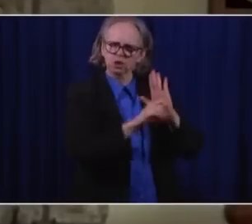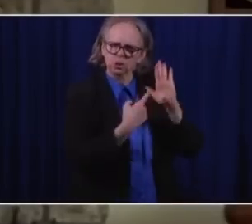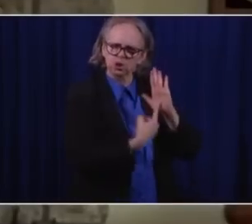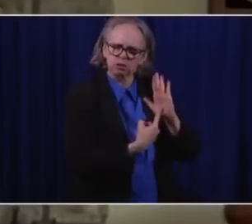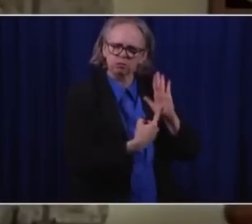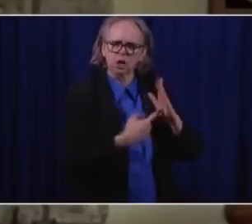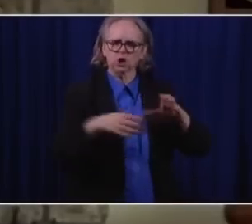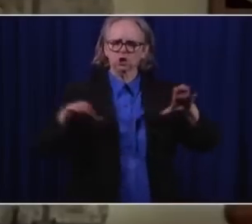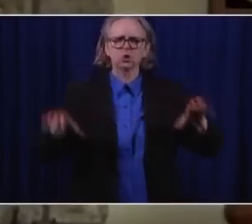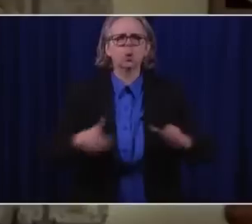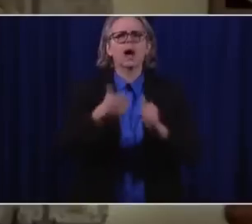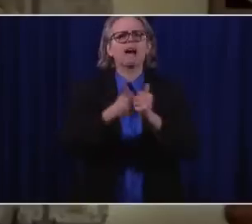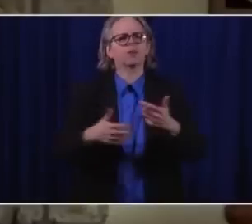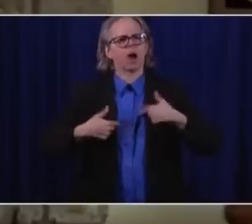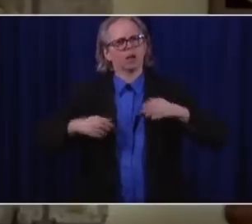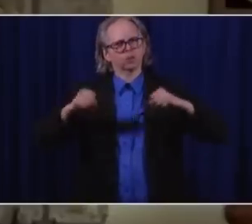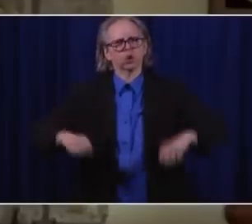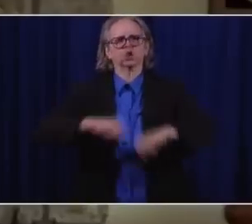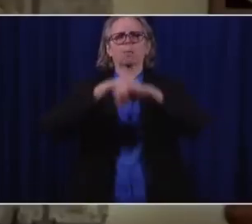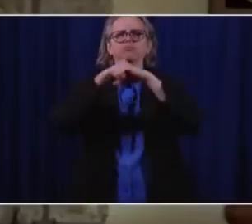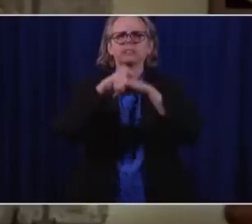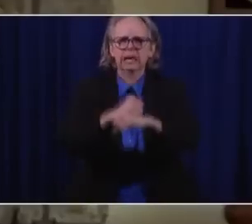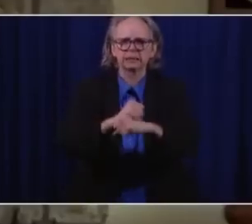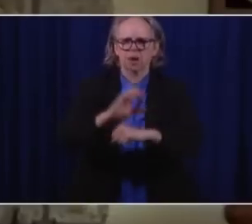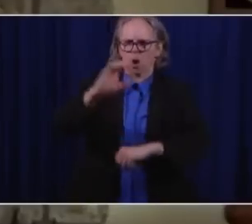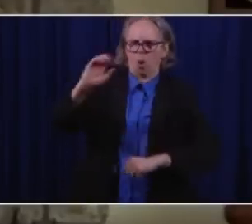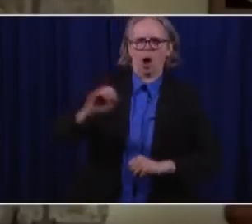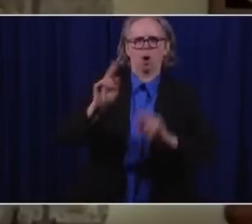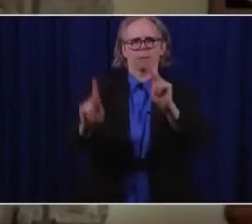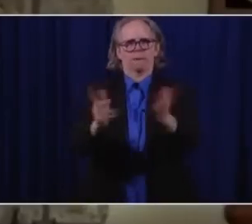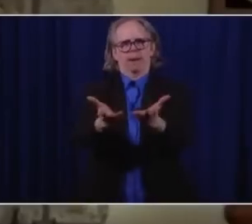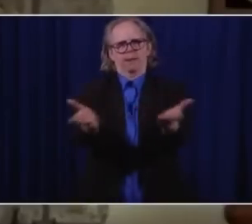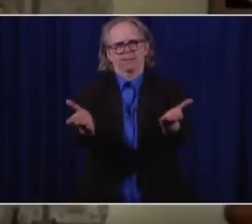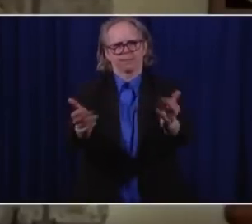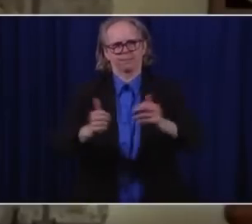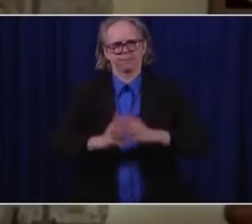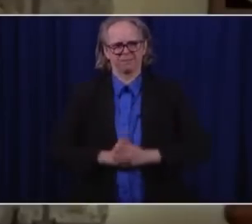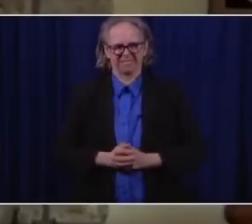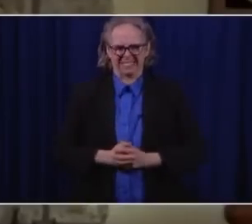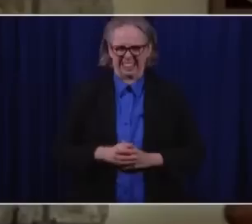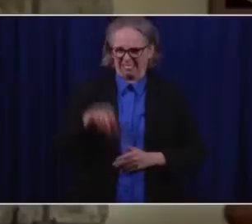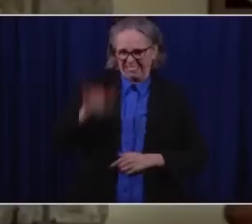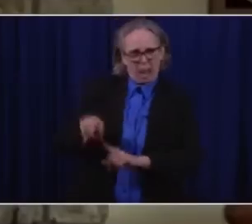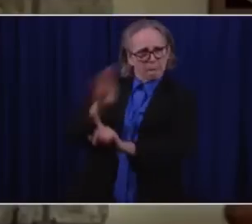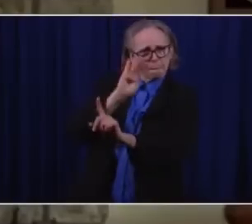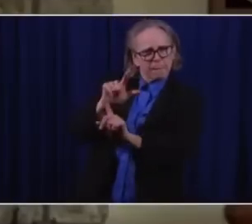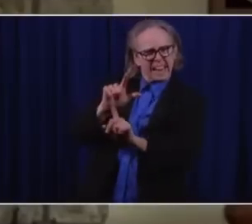to, protect Ohioans. And this bill is a dangerous bill.